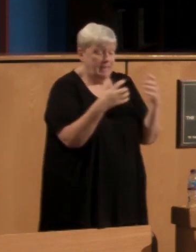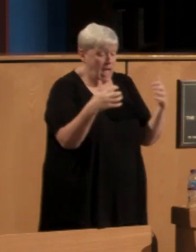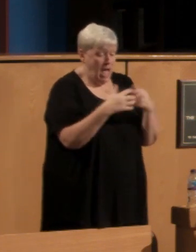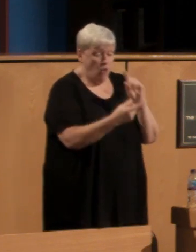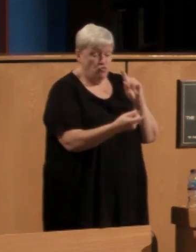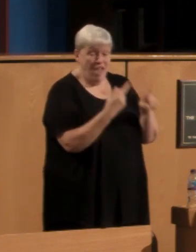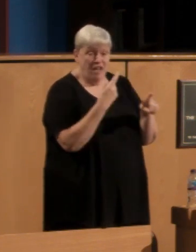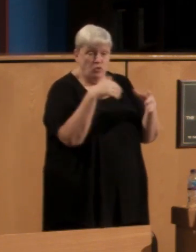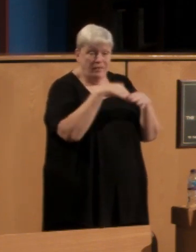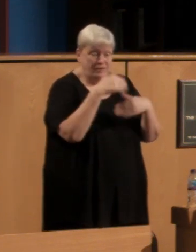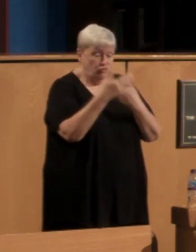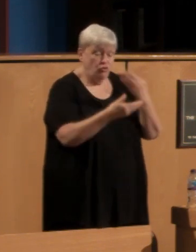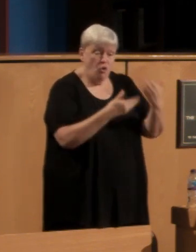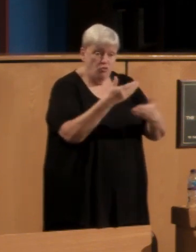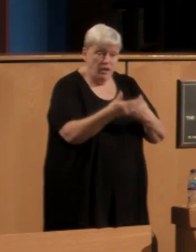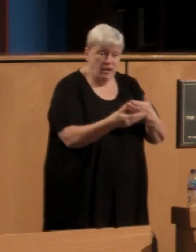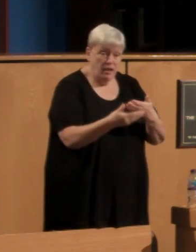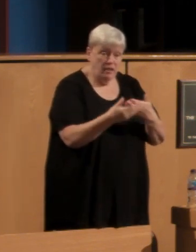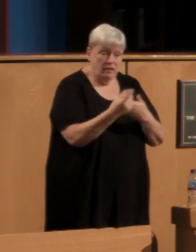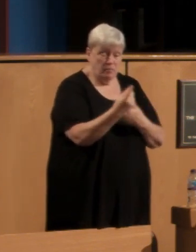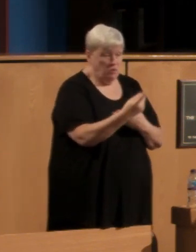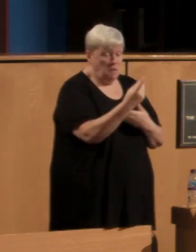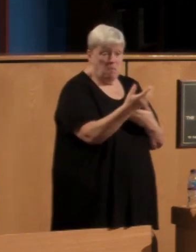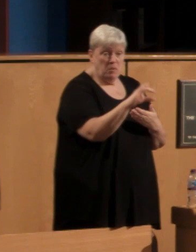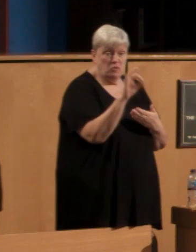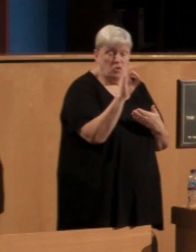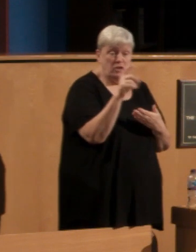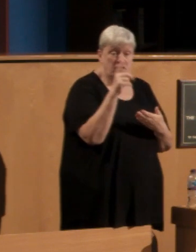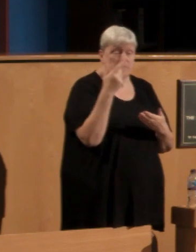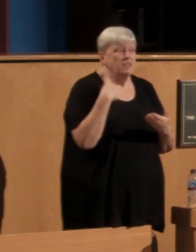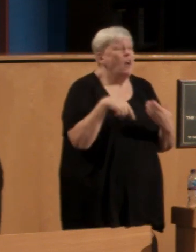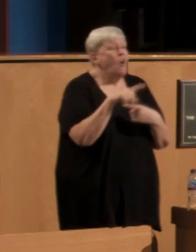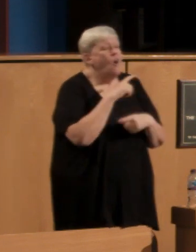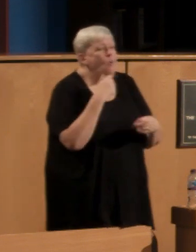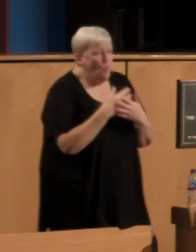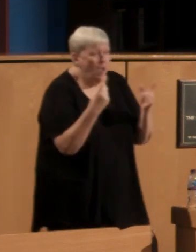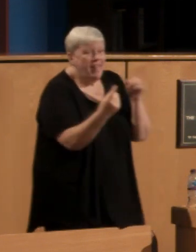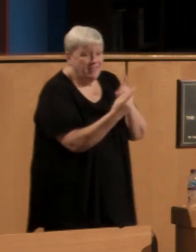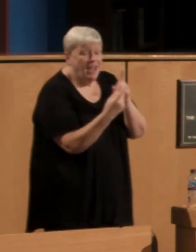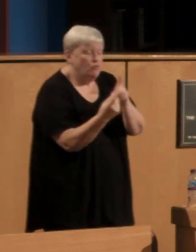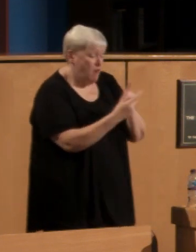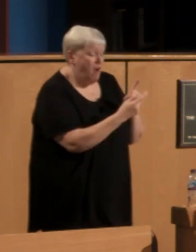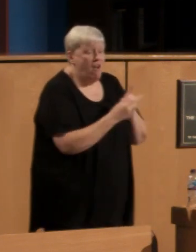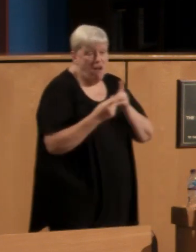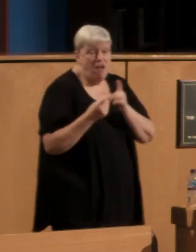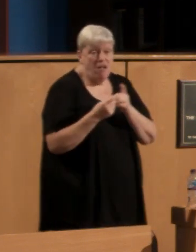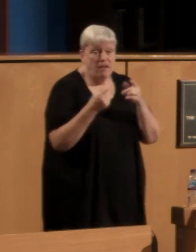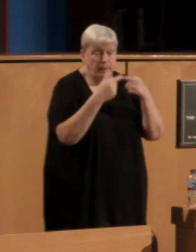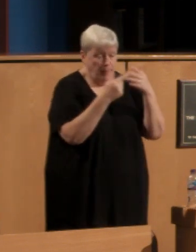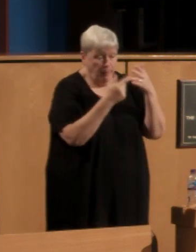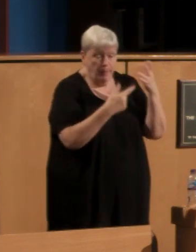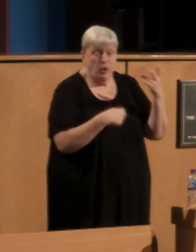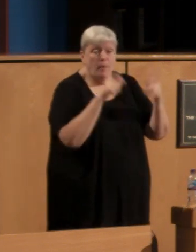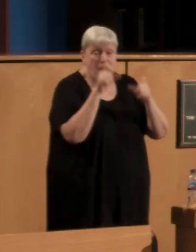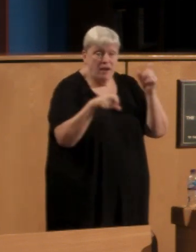people and those stories is up to them. But saying you will encounter these people and you will have to treat them with some level of goodness